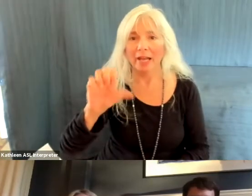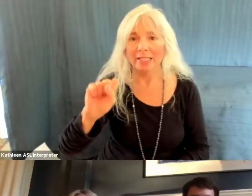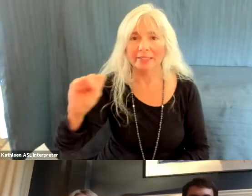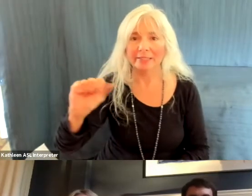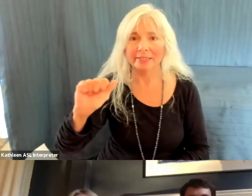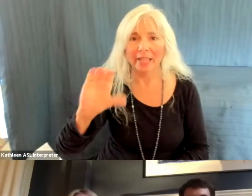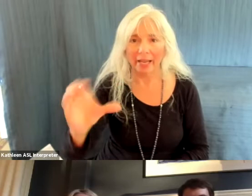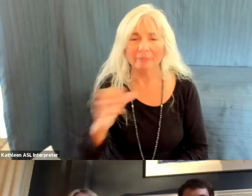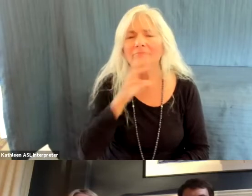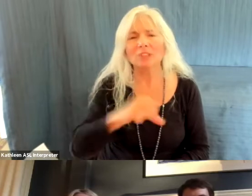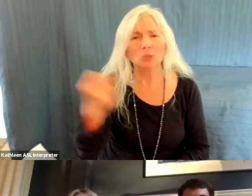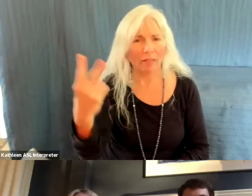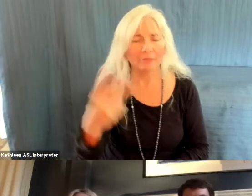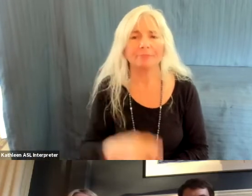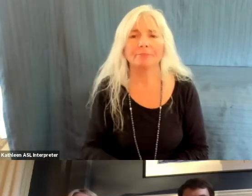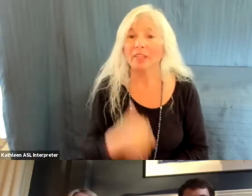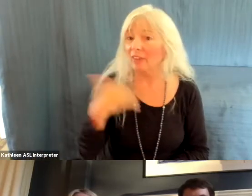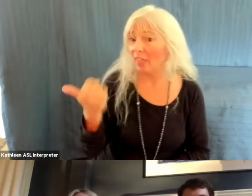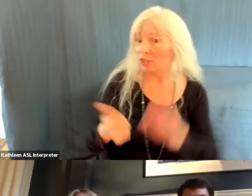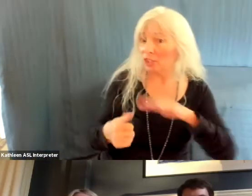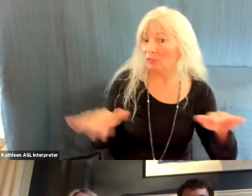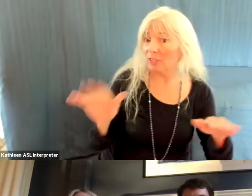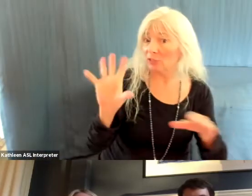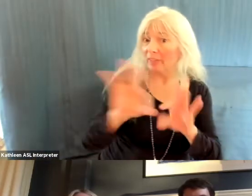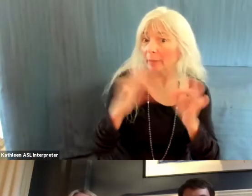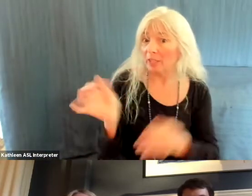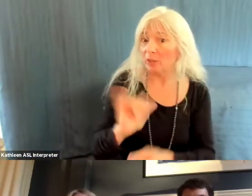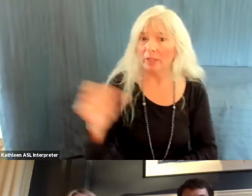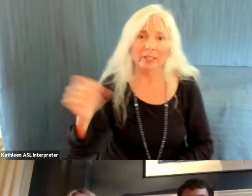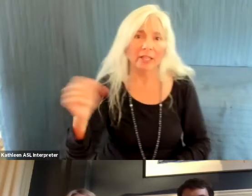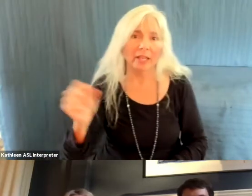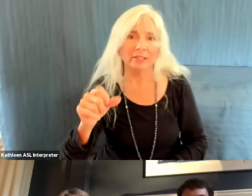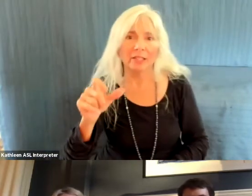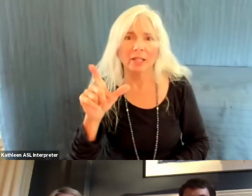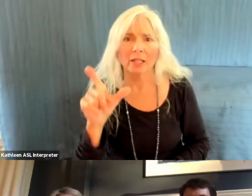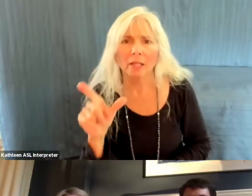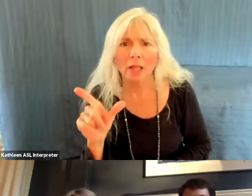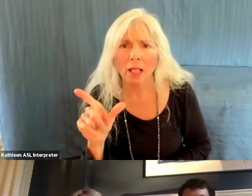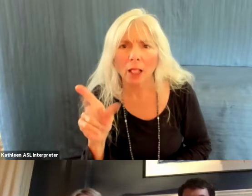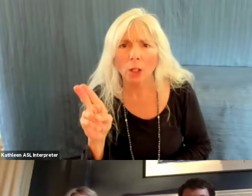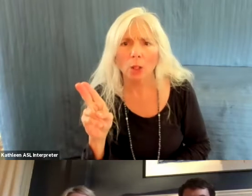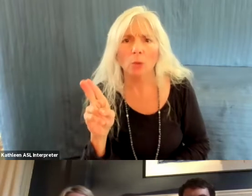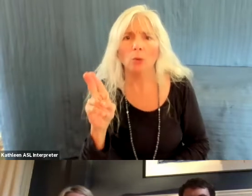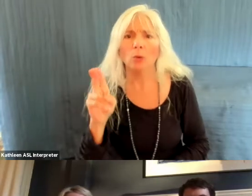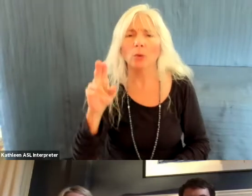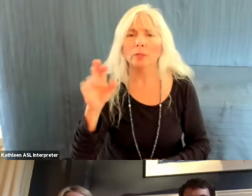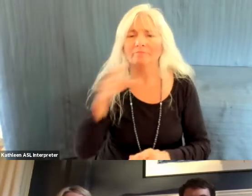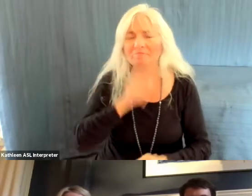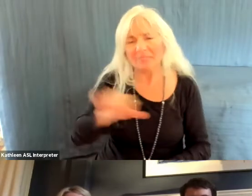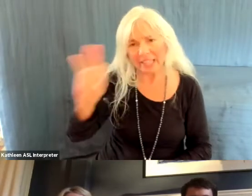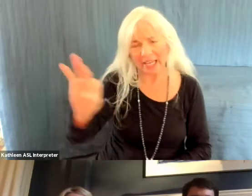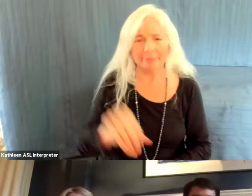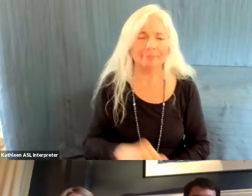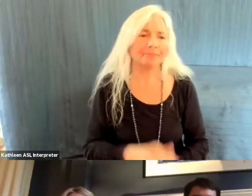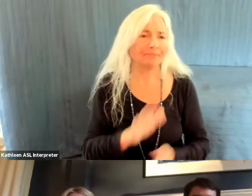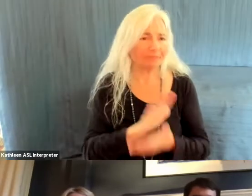And Yep. then do you have other children as well? There are other children in the family? Yes, Lucas Yeah. is 9. Okay, very